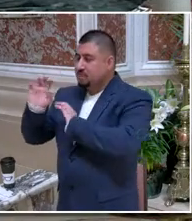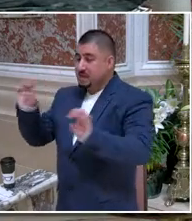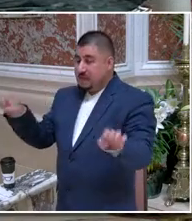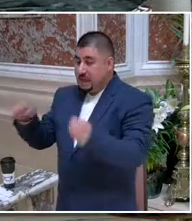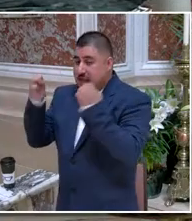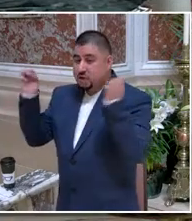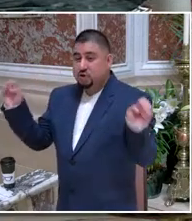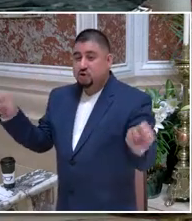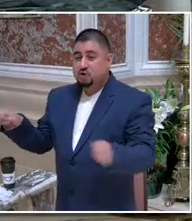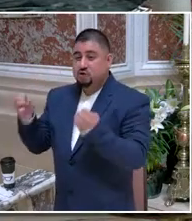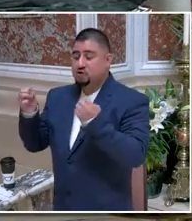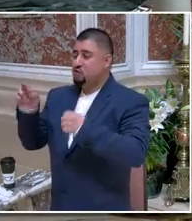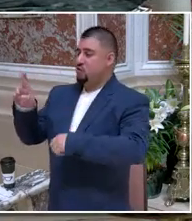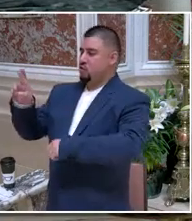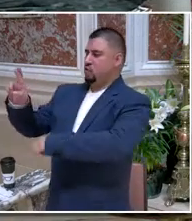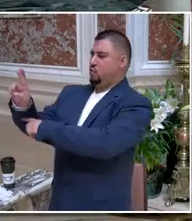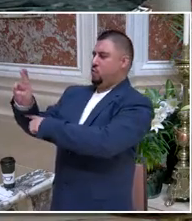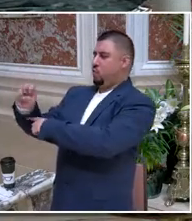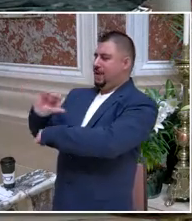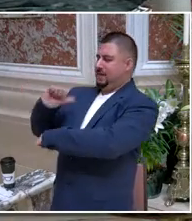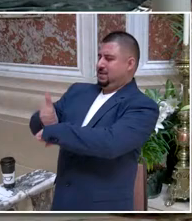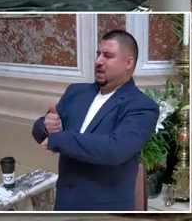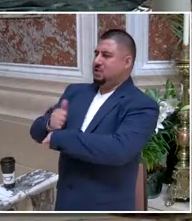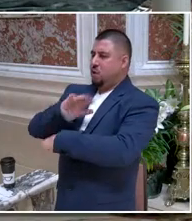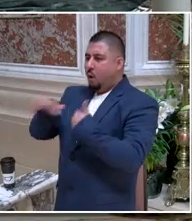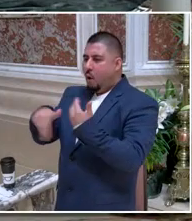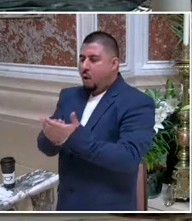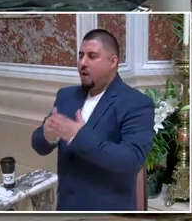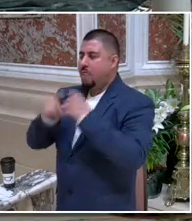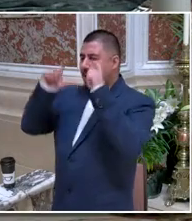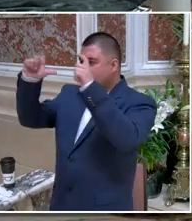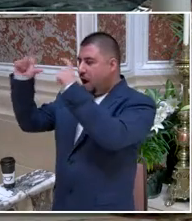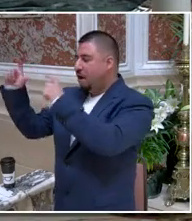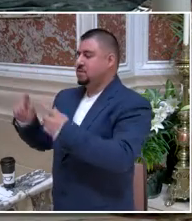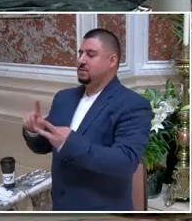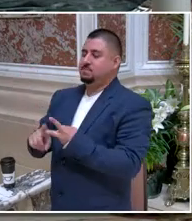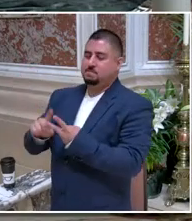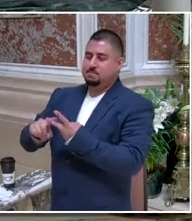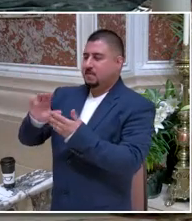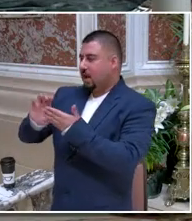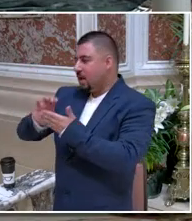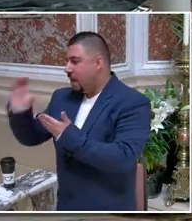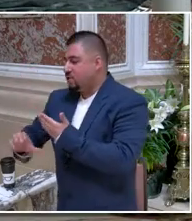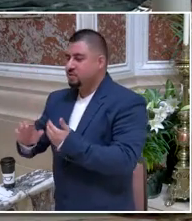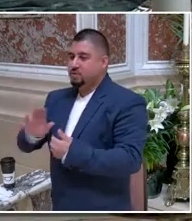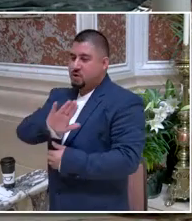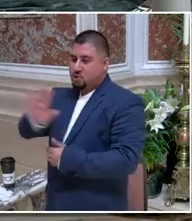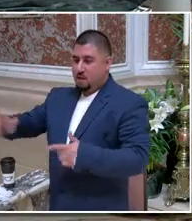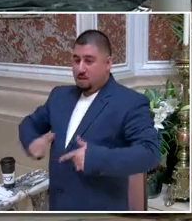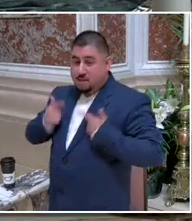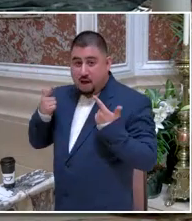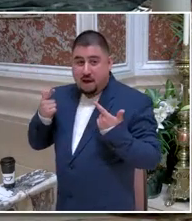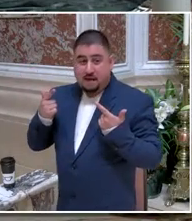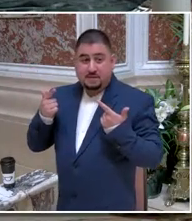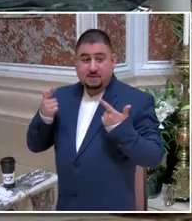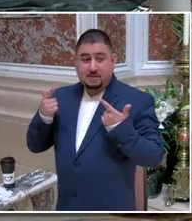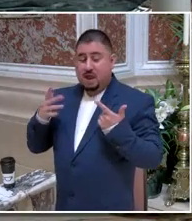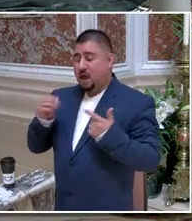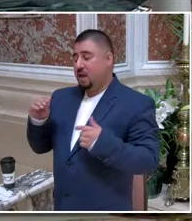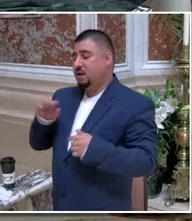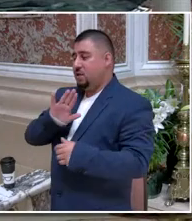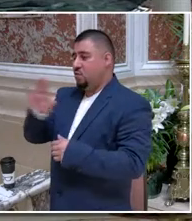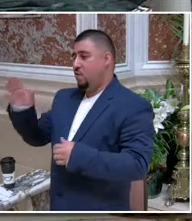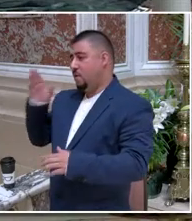Easter resets all the clocks and calendars in our lives and in